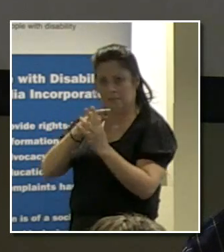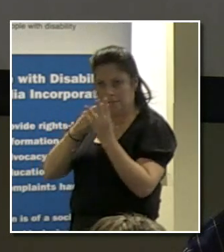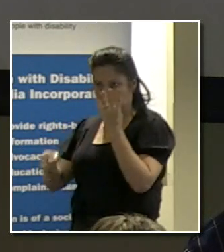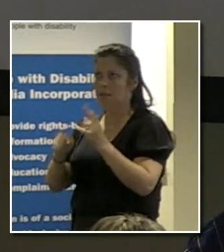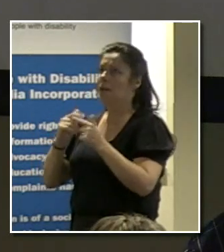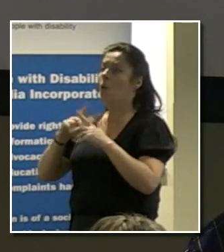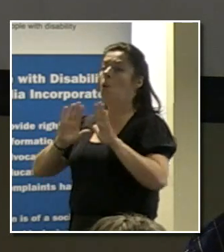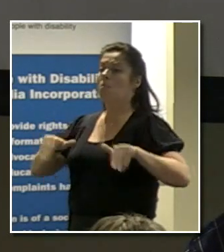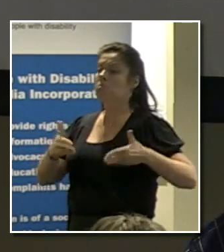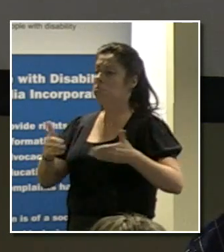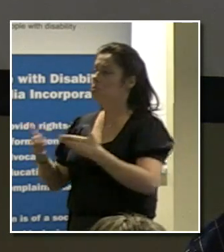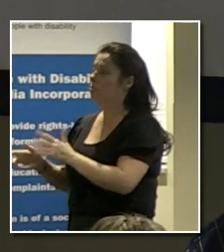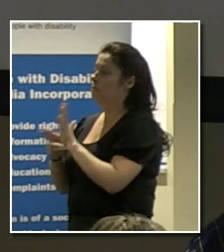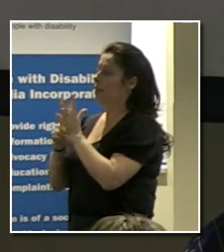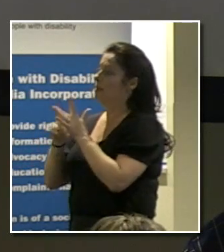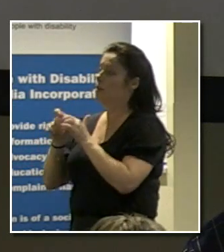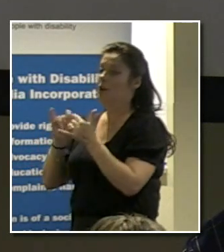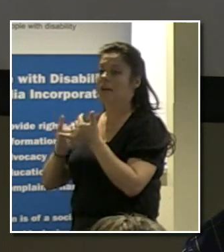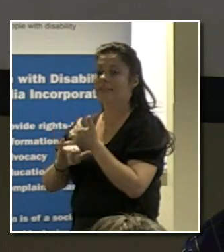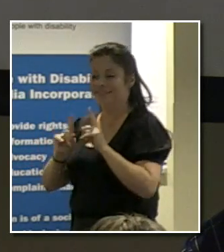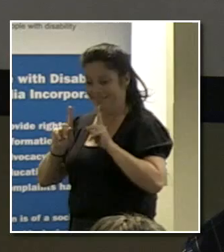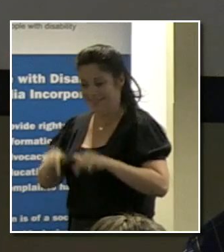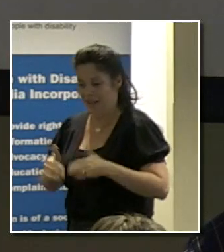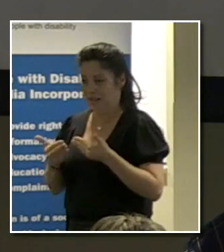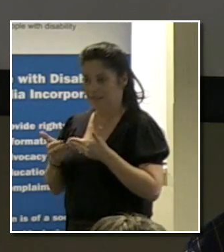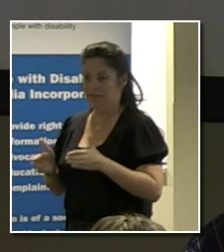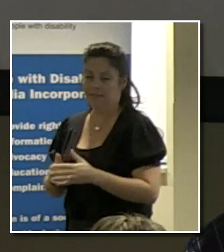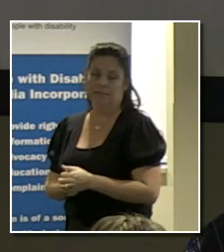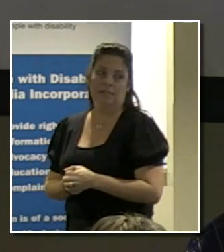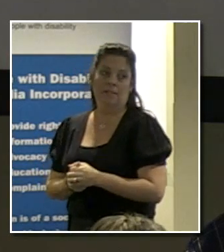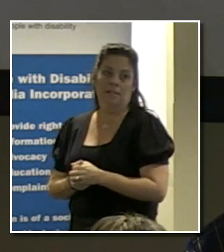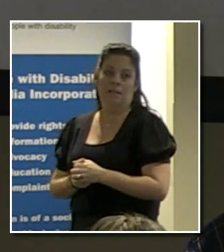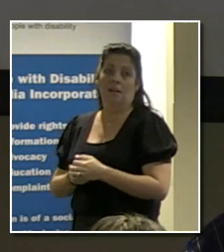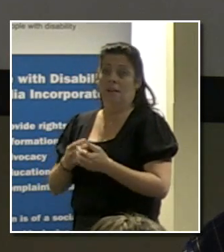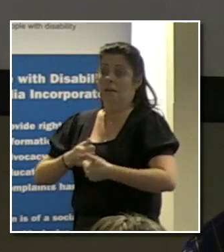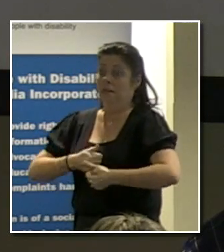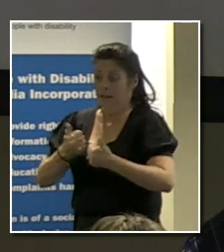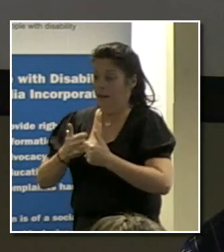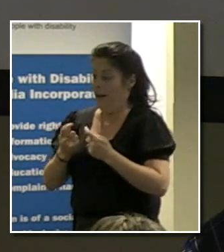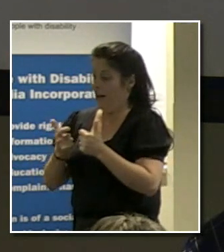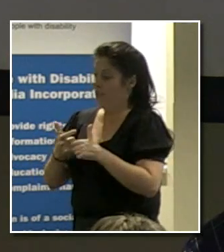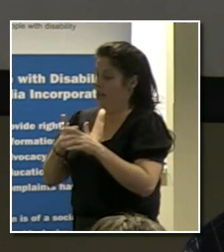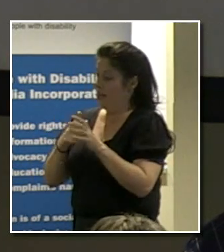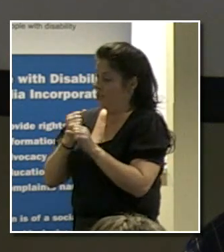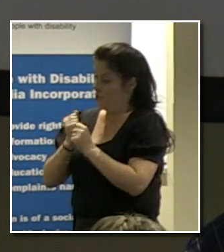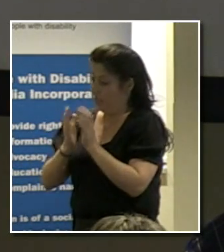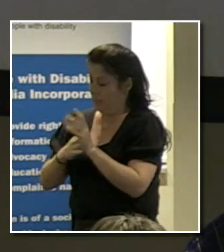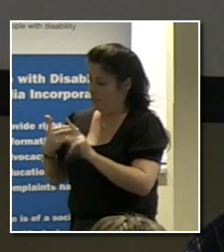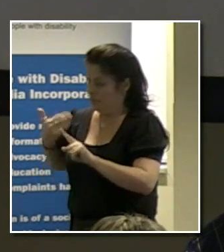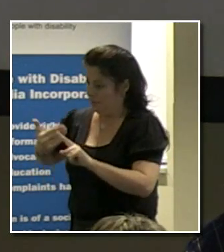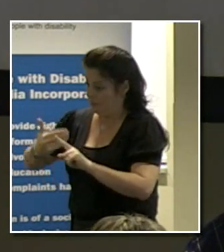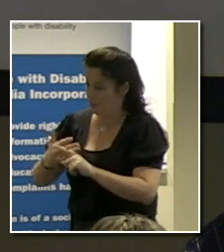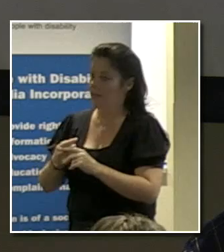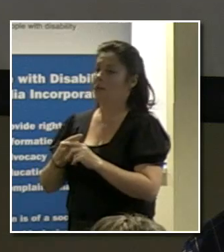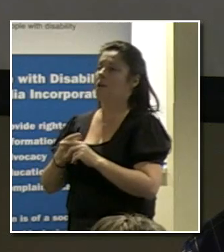as well. And once again, it is good after so many of these AGMs where we've had questions about the